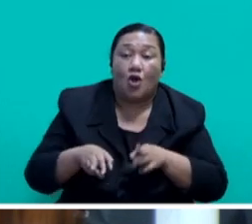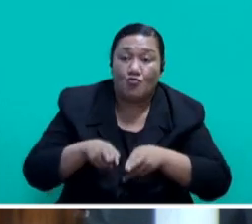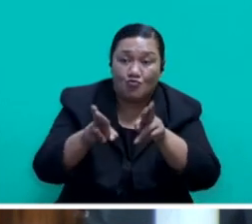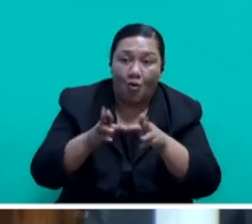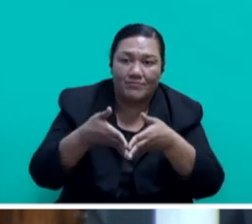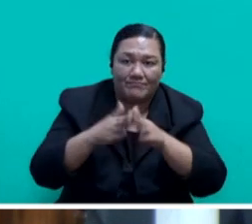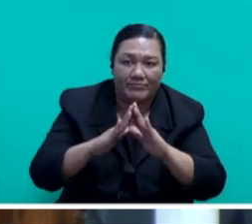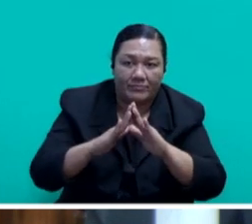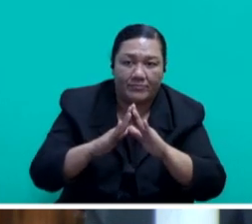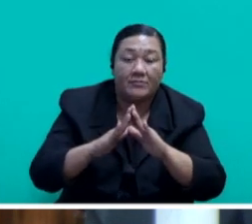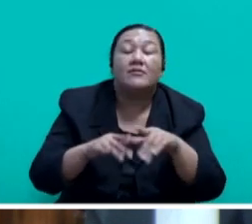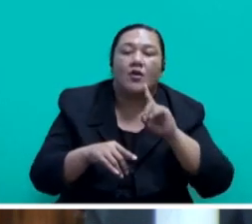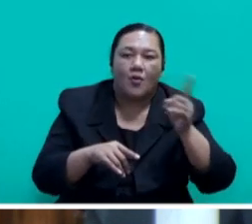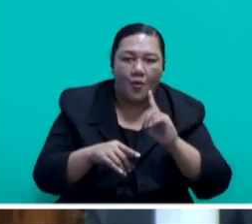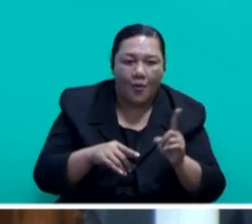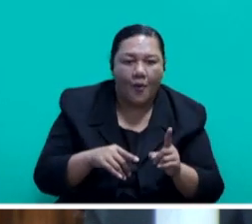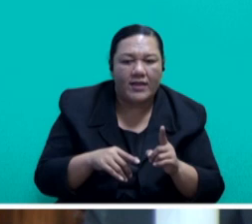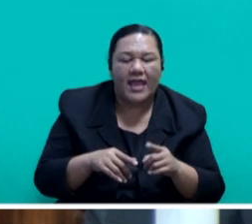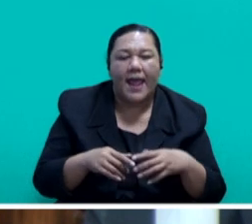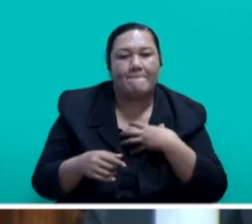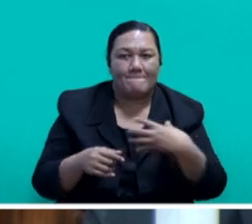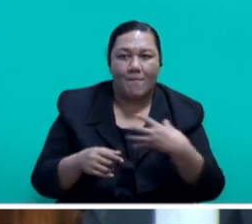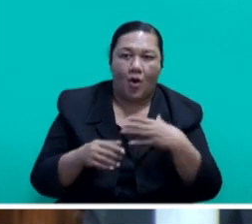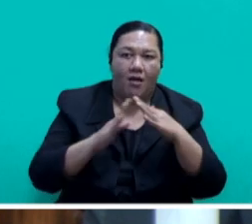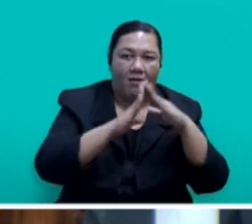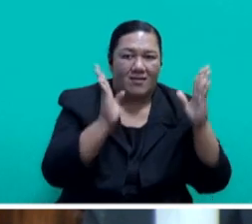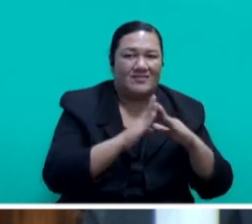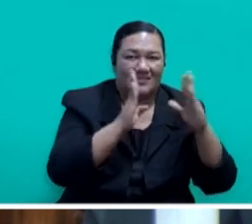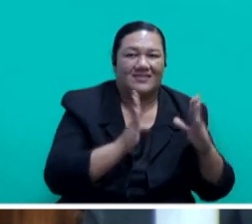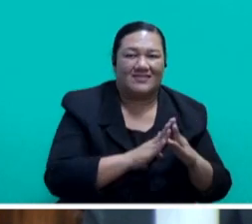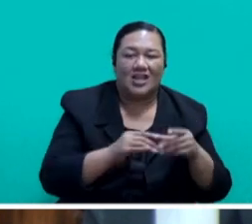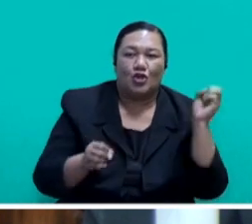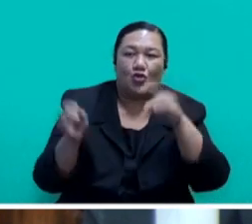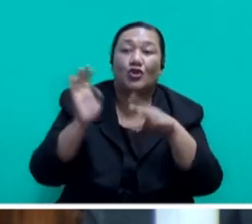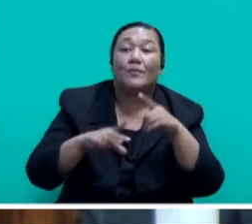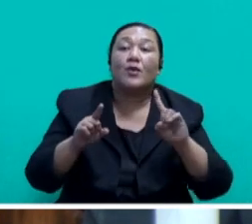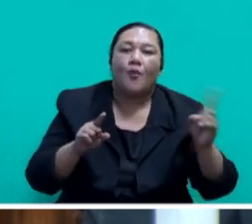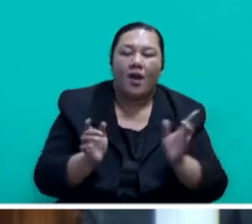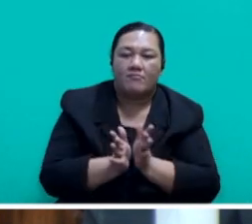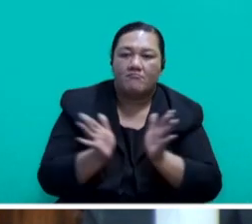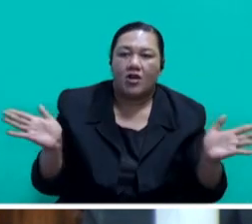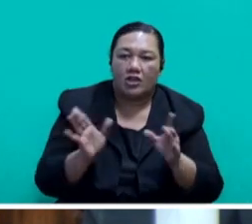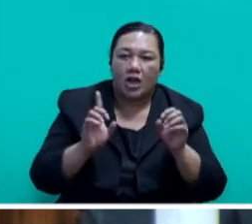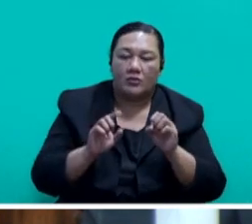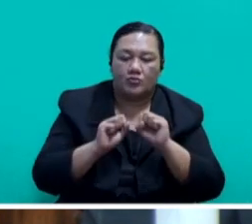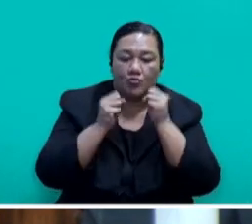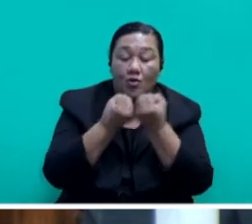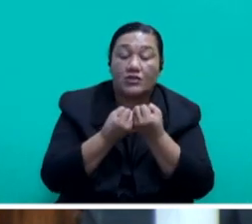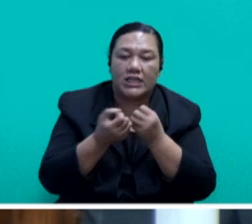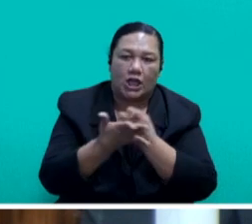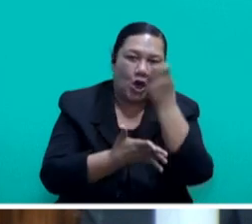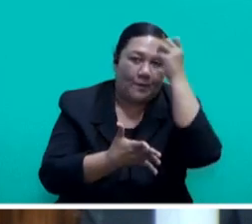accessible, adequate, and affordable housing, thereby contributing to broader socio-economic